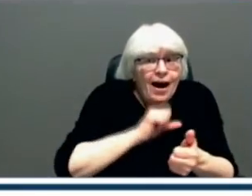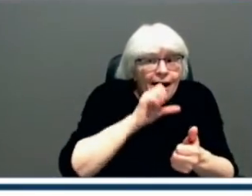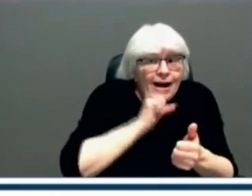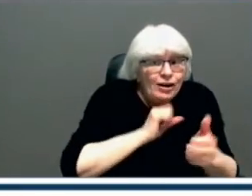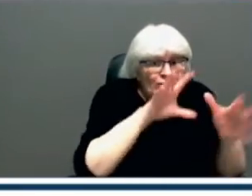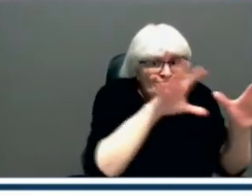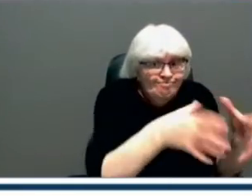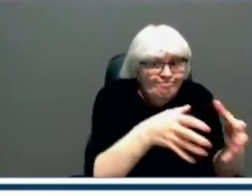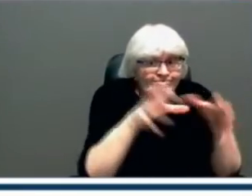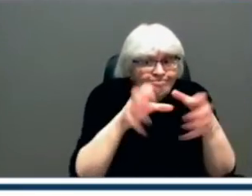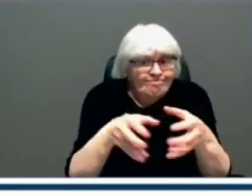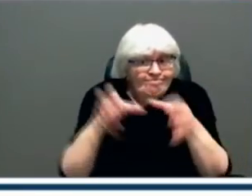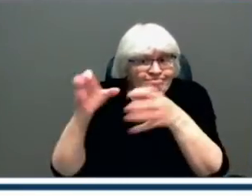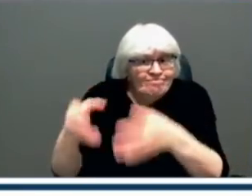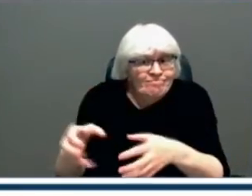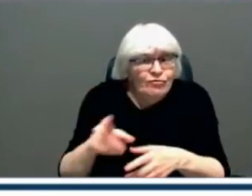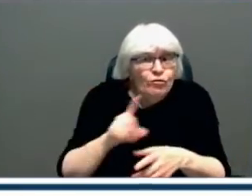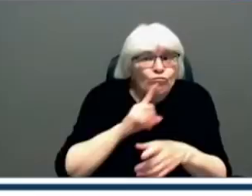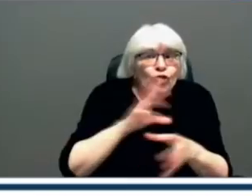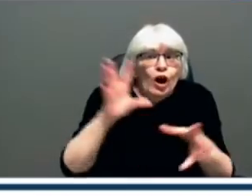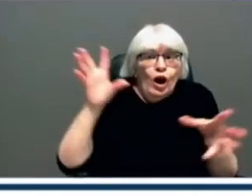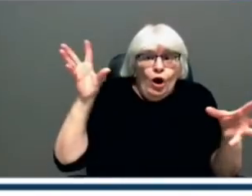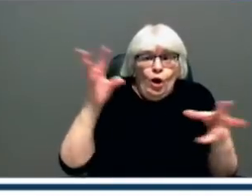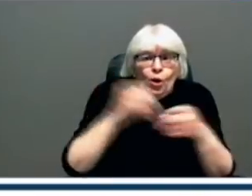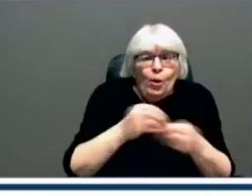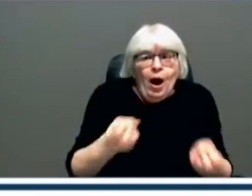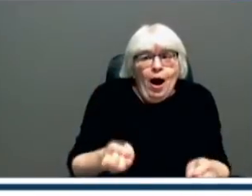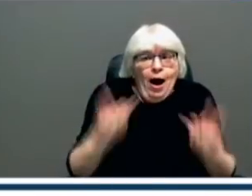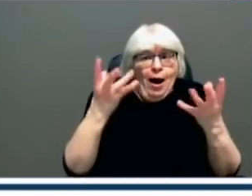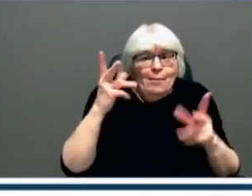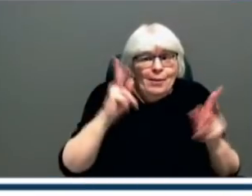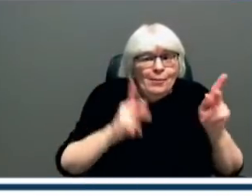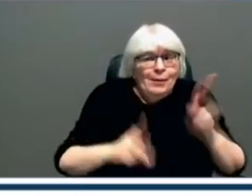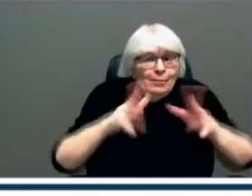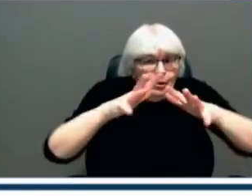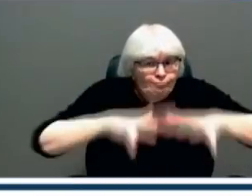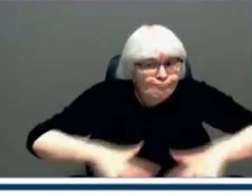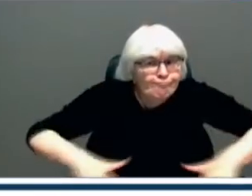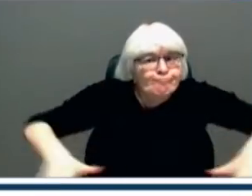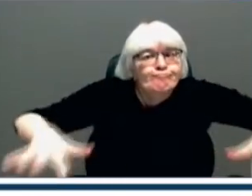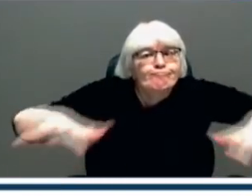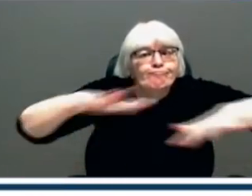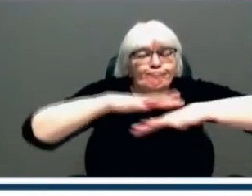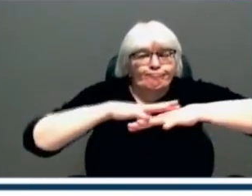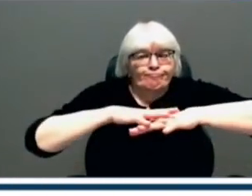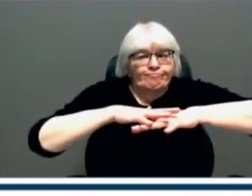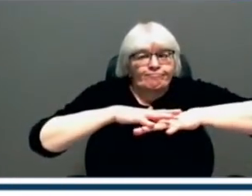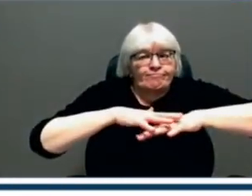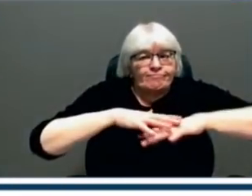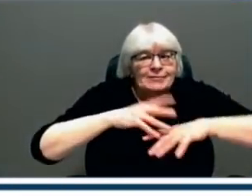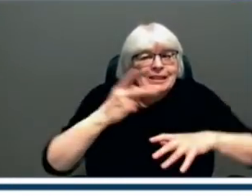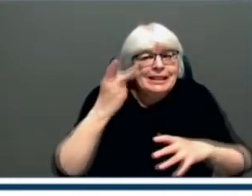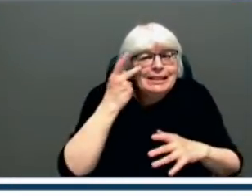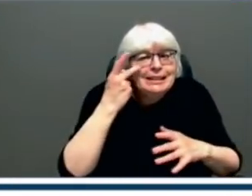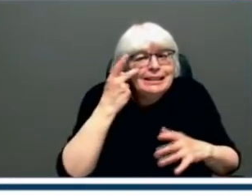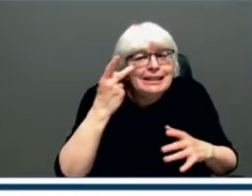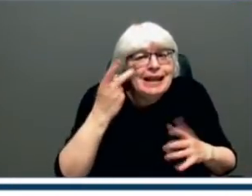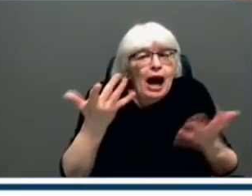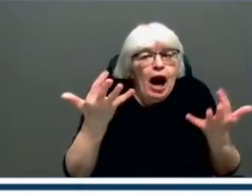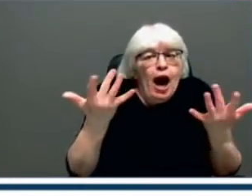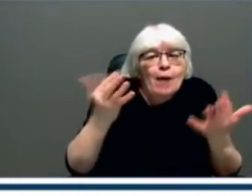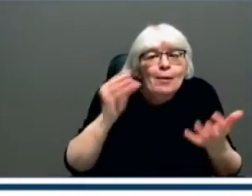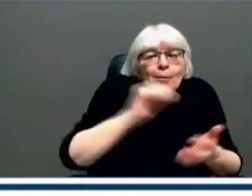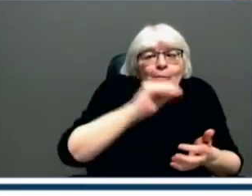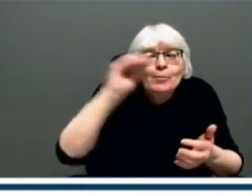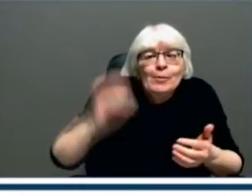the total population. So we're looking, and that's because so we can look at the rates by age. And of course,